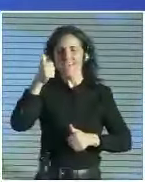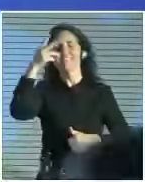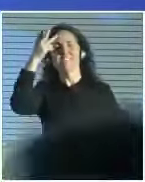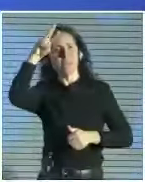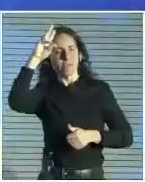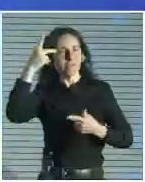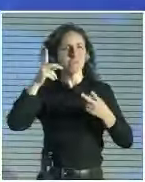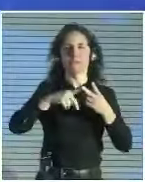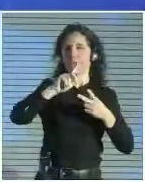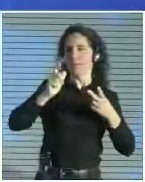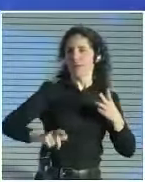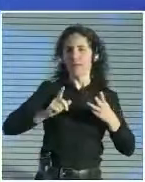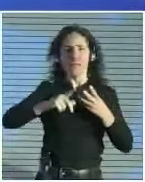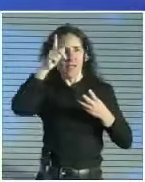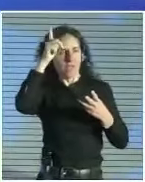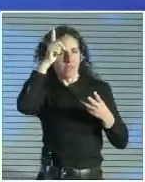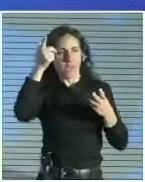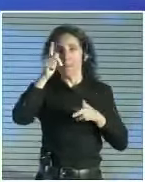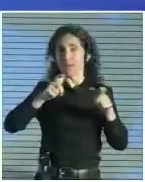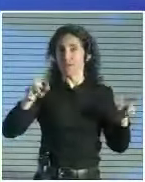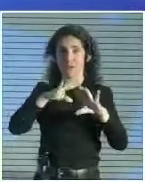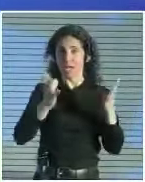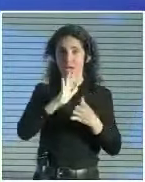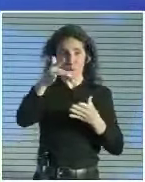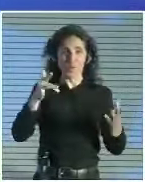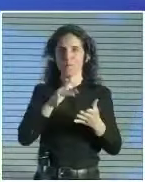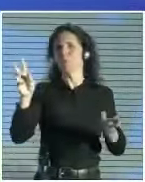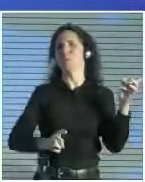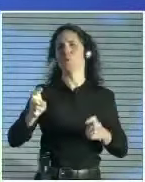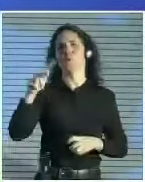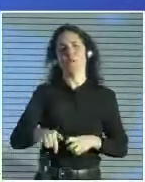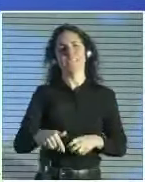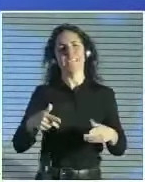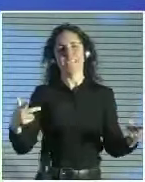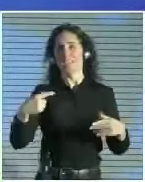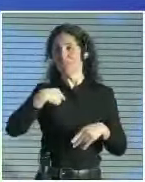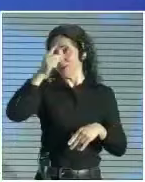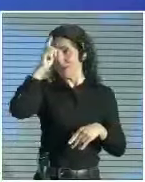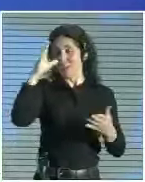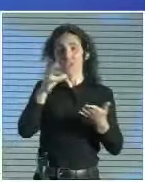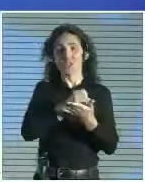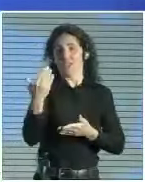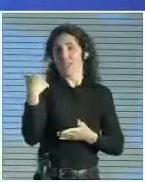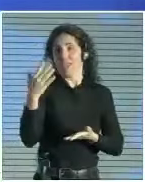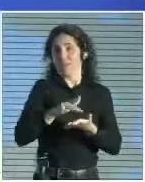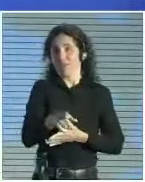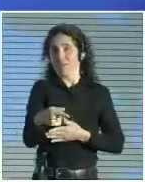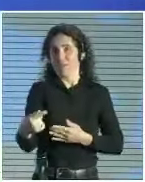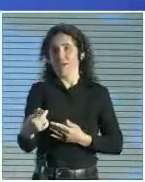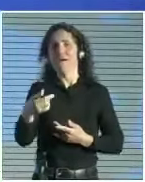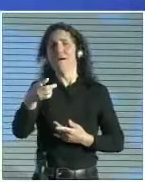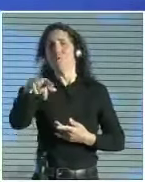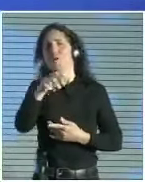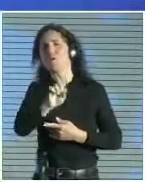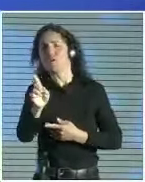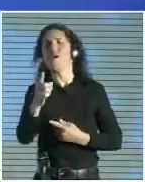the world. So it's like, I don't know if you were here all yesterday. You were not here yesterday. Well, some of you, yes. And we had